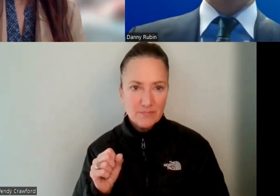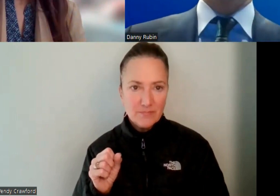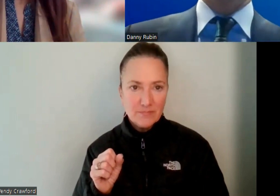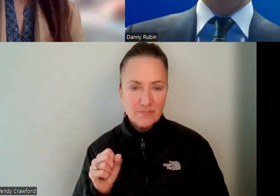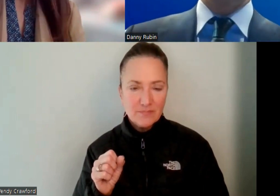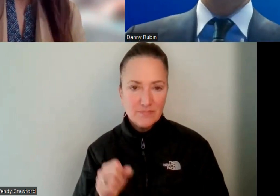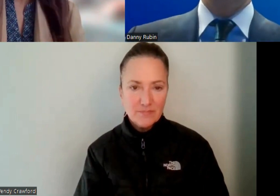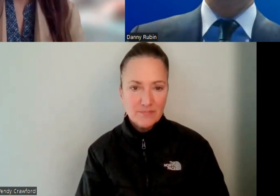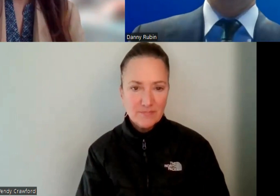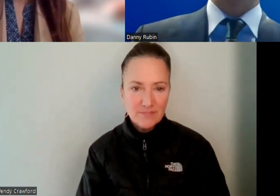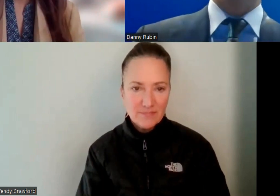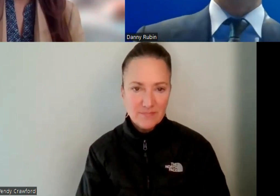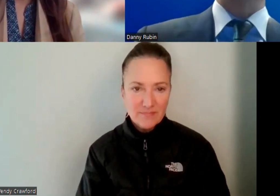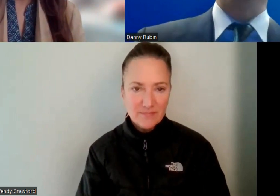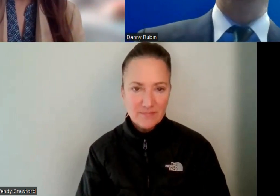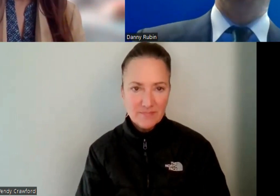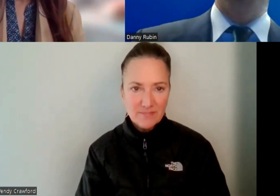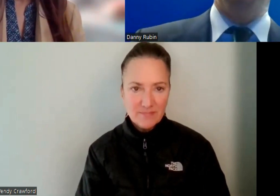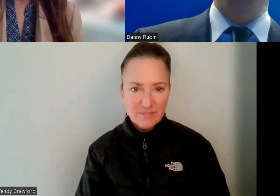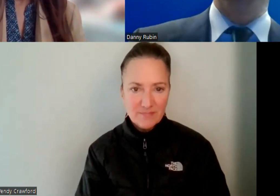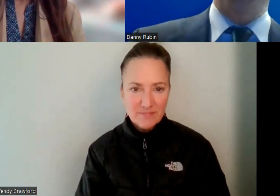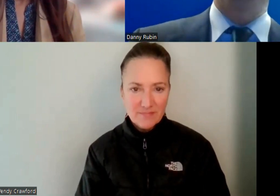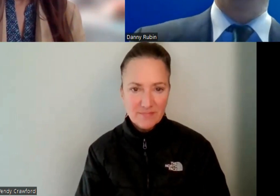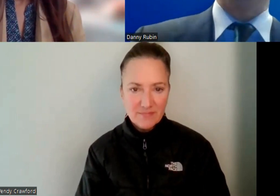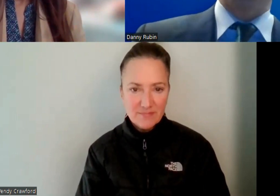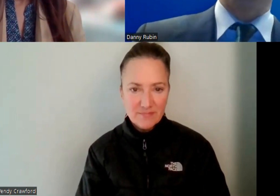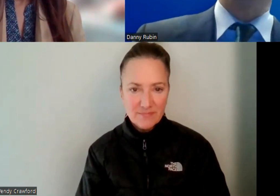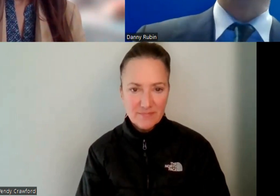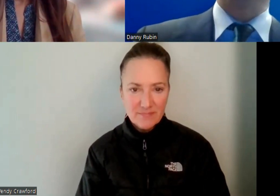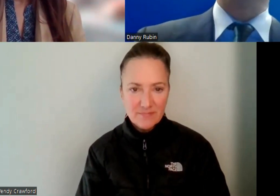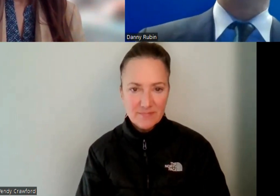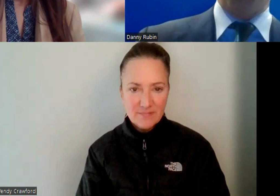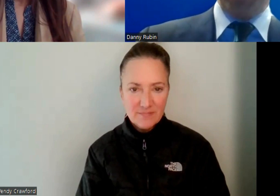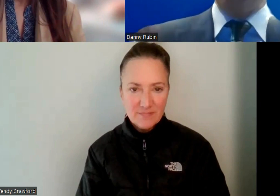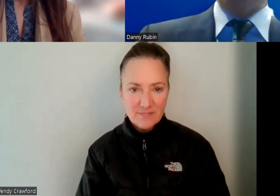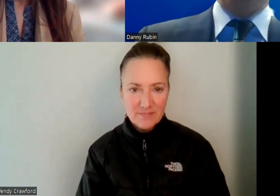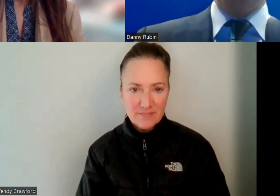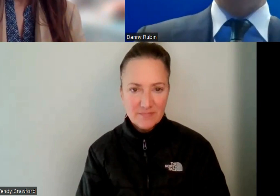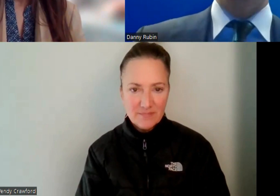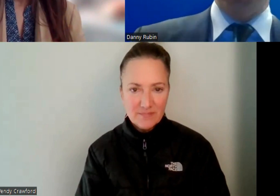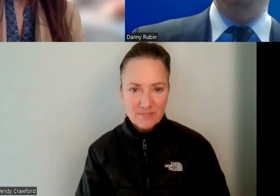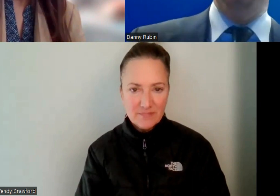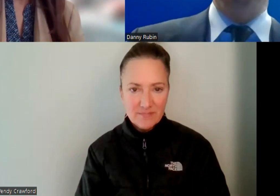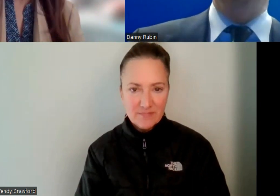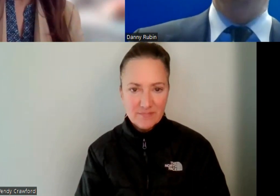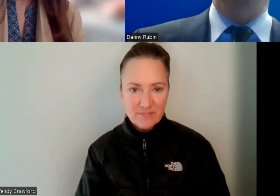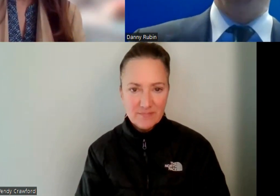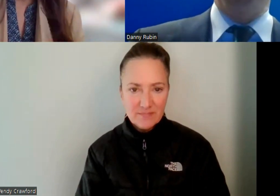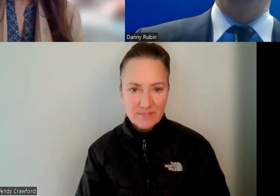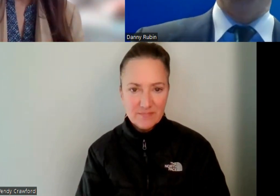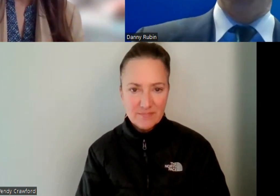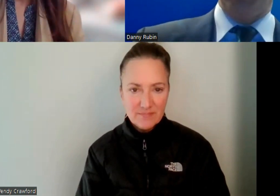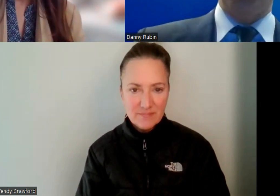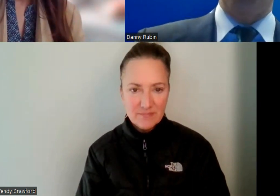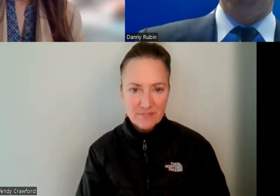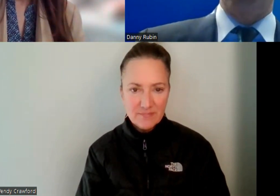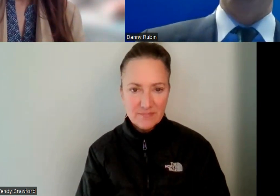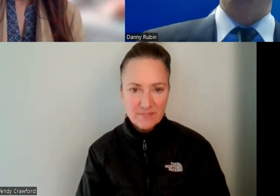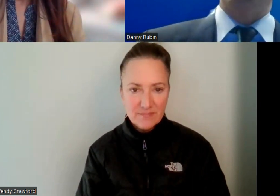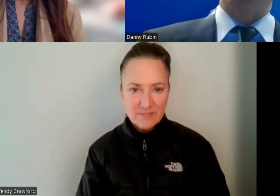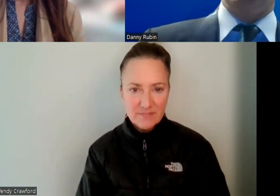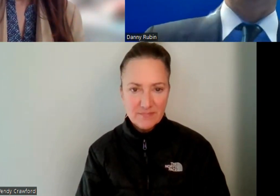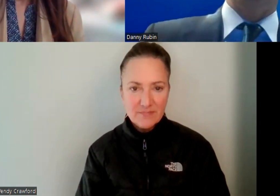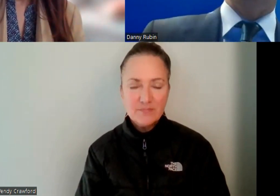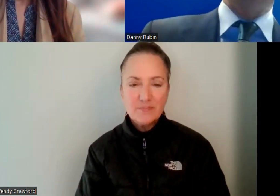the number, not on the right. These are the little soft skills, the communication skills that we develop as we grow older and learn